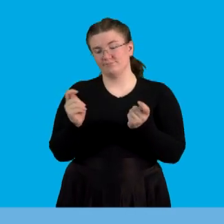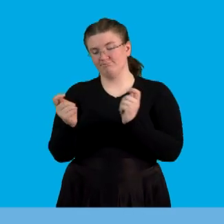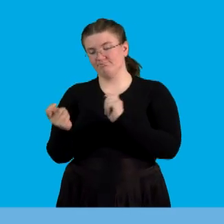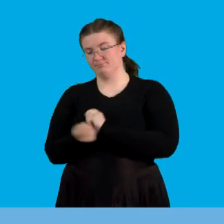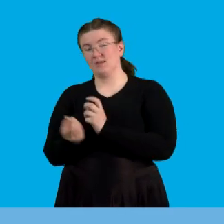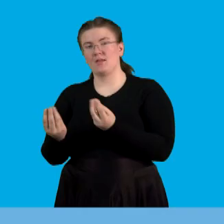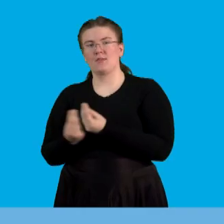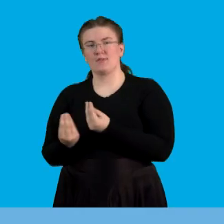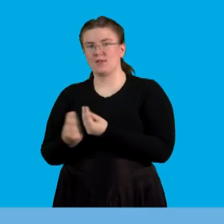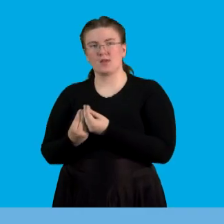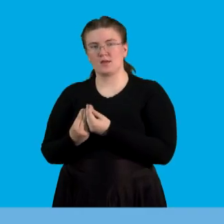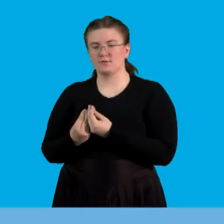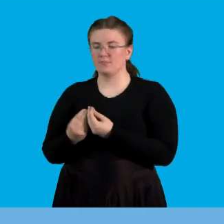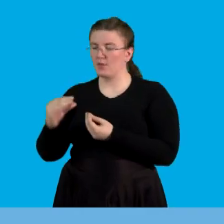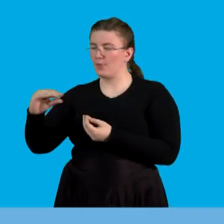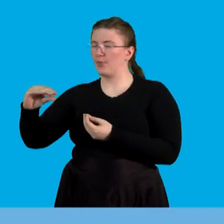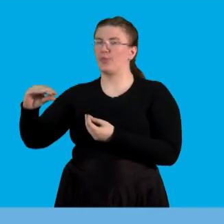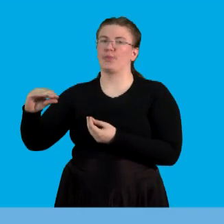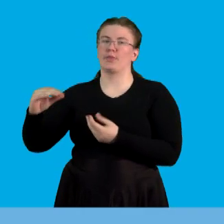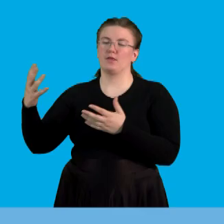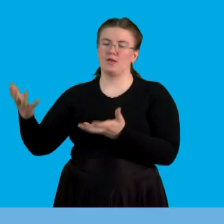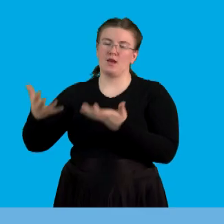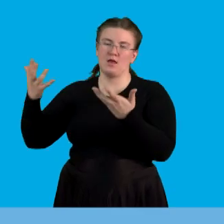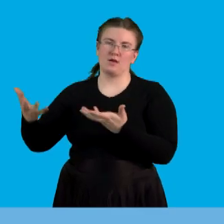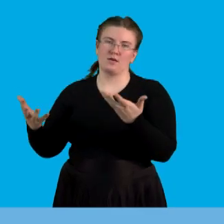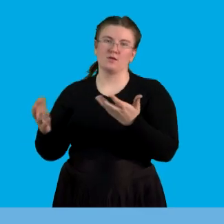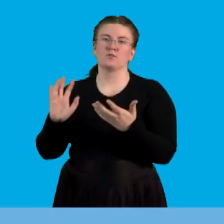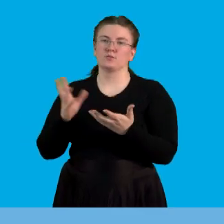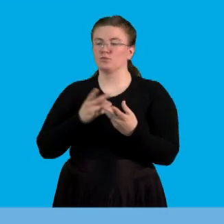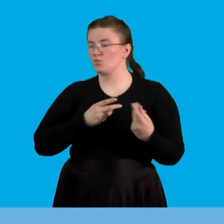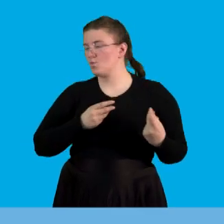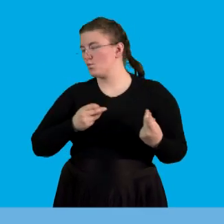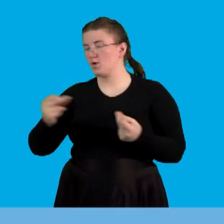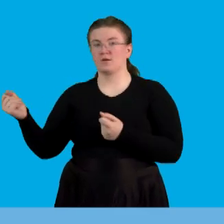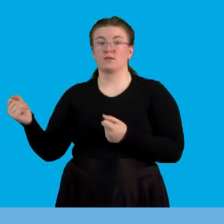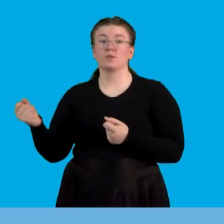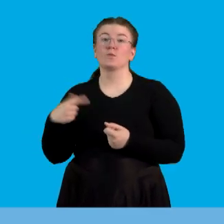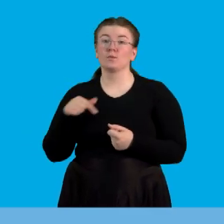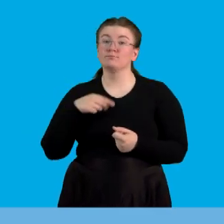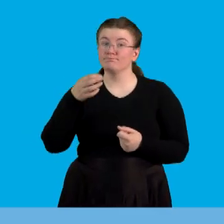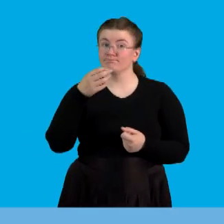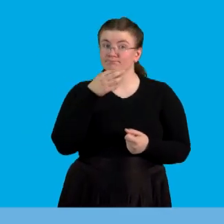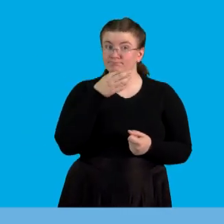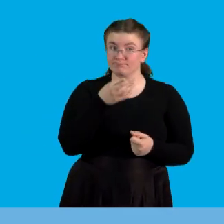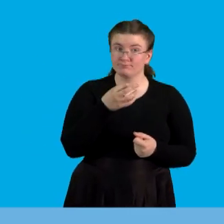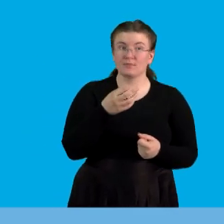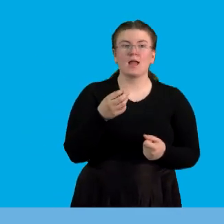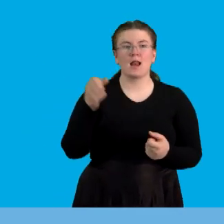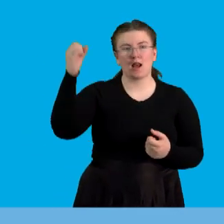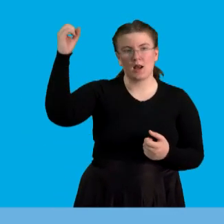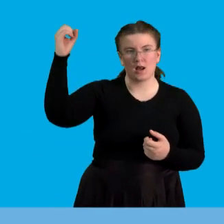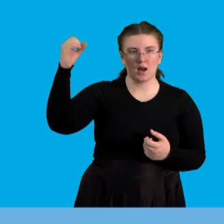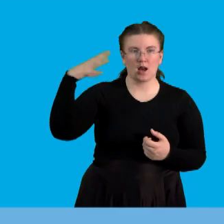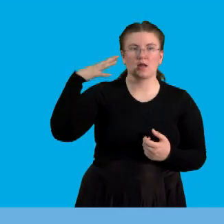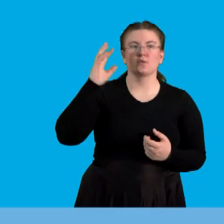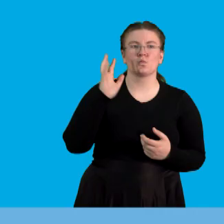that not only will it slow down, the light will also change direction. And by that, in this case, the light will bend